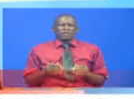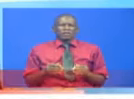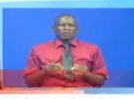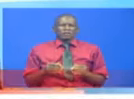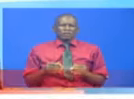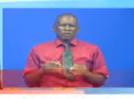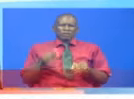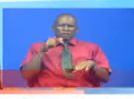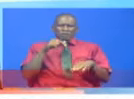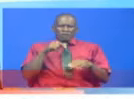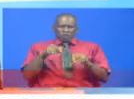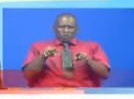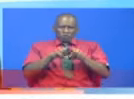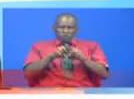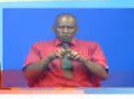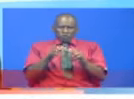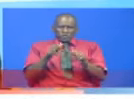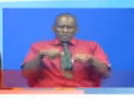in the light also of